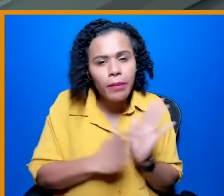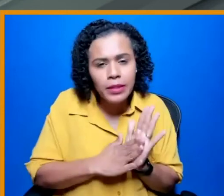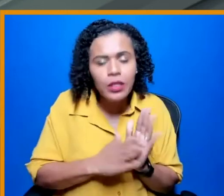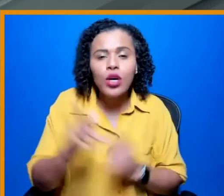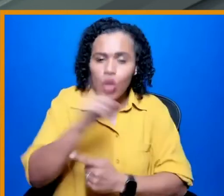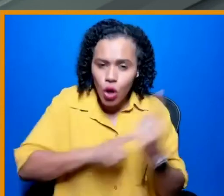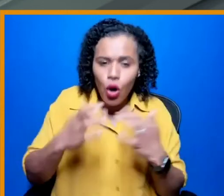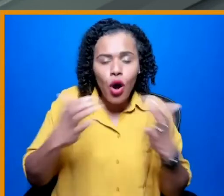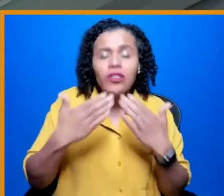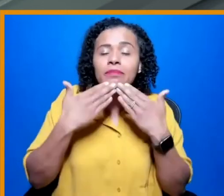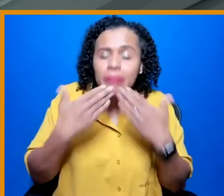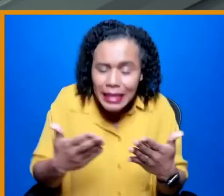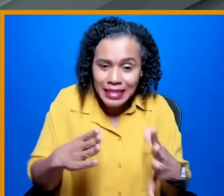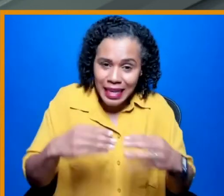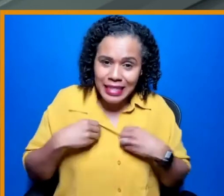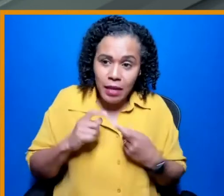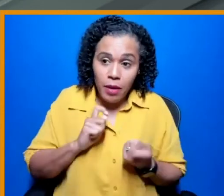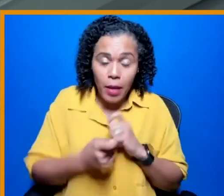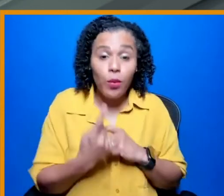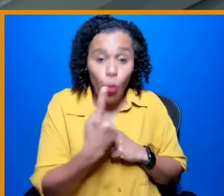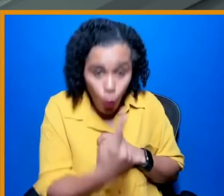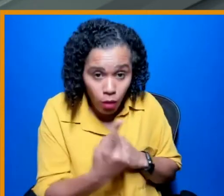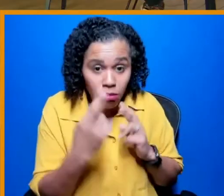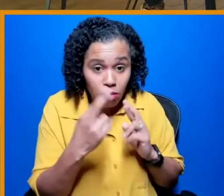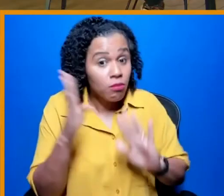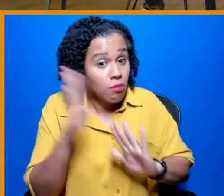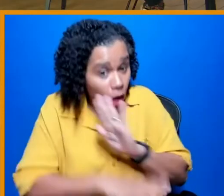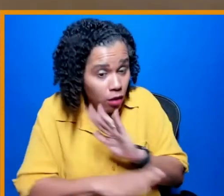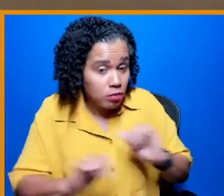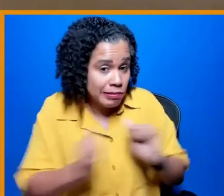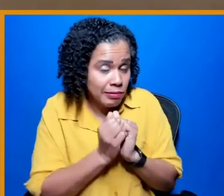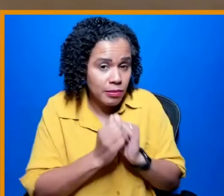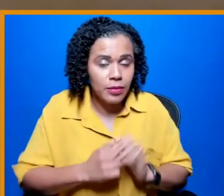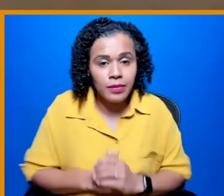accept Amendment 1 and pass the motion as a whole.